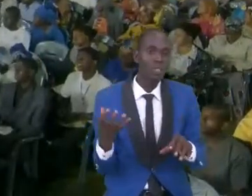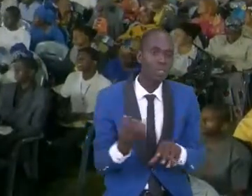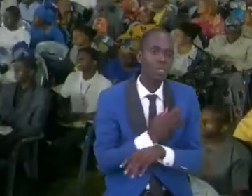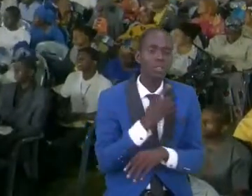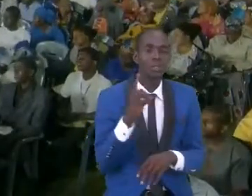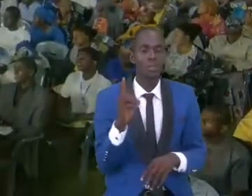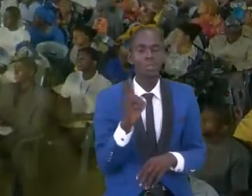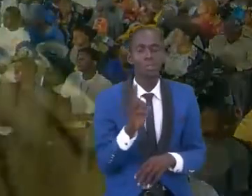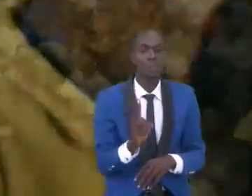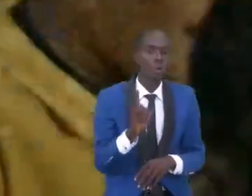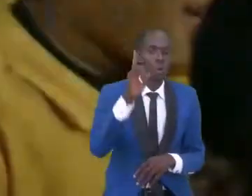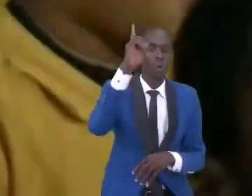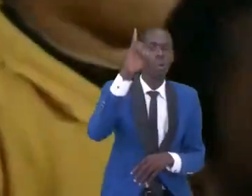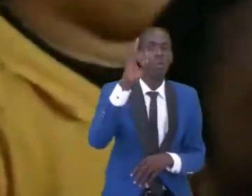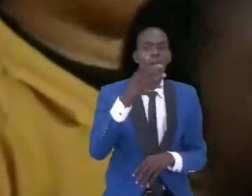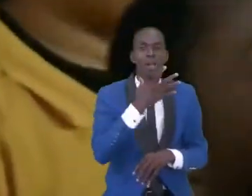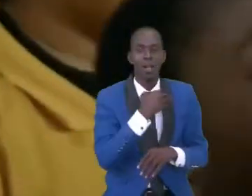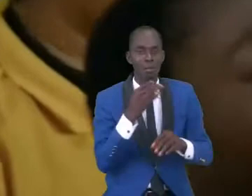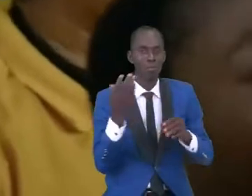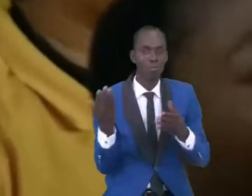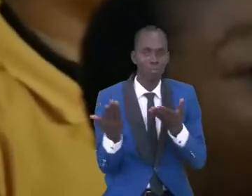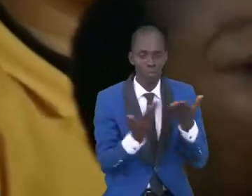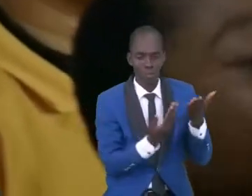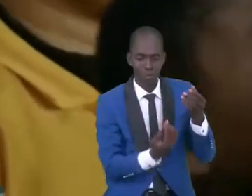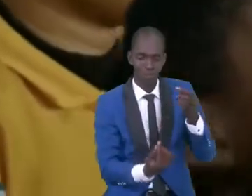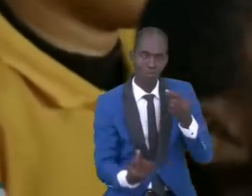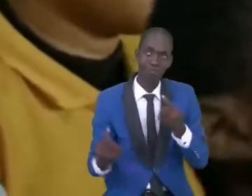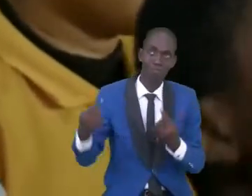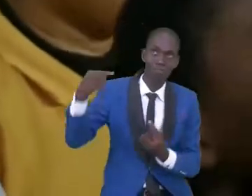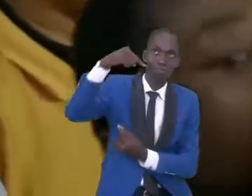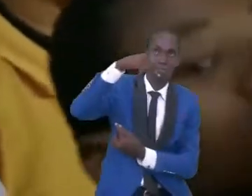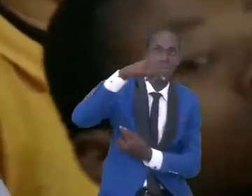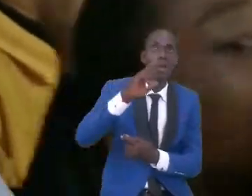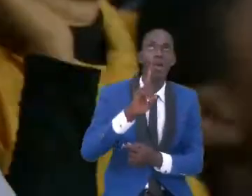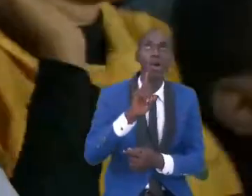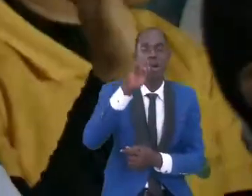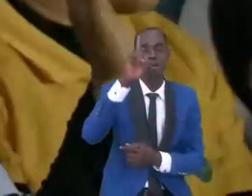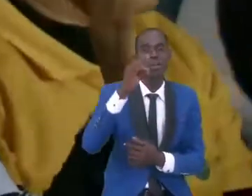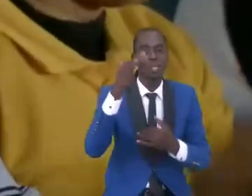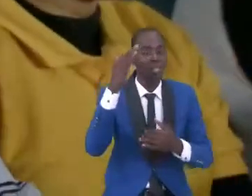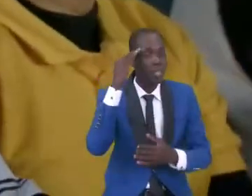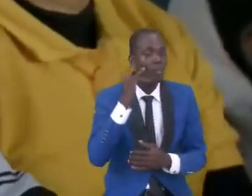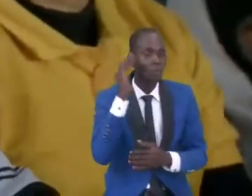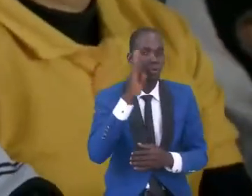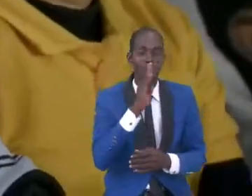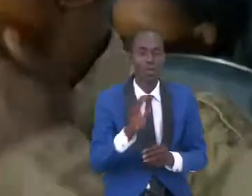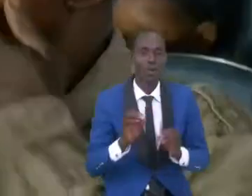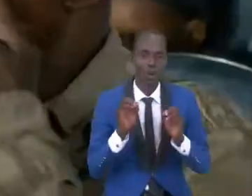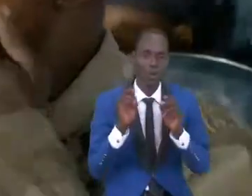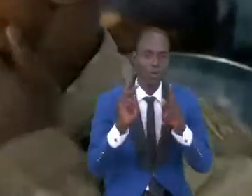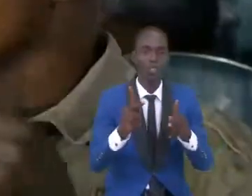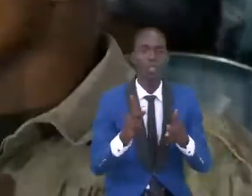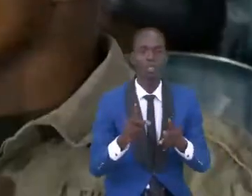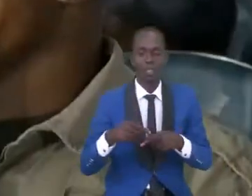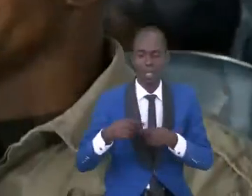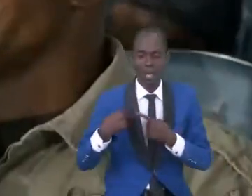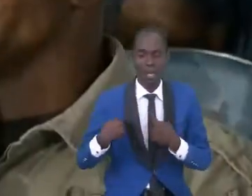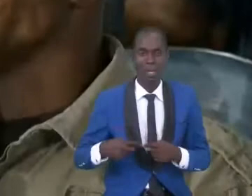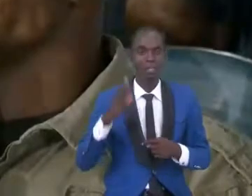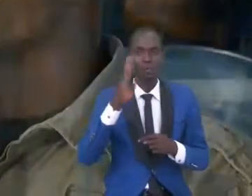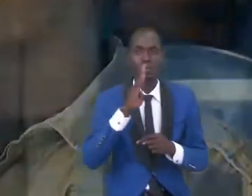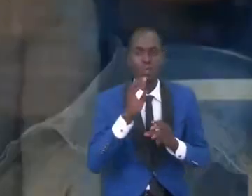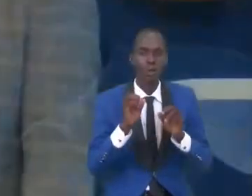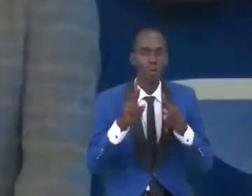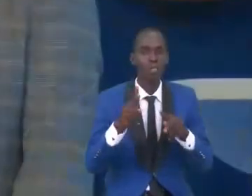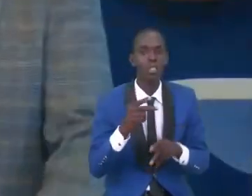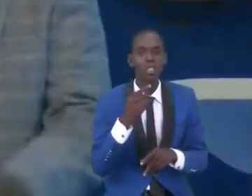put you the right side up. Head will be normal. Heart will be normal. Speech